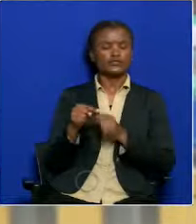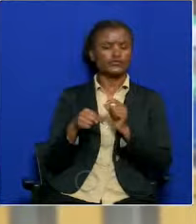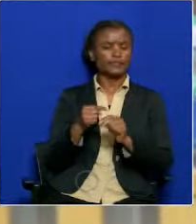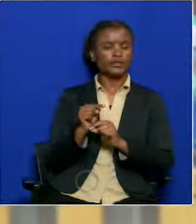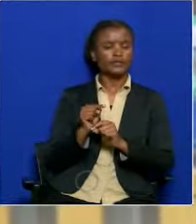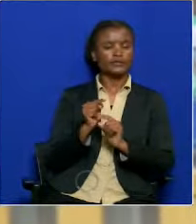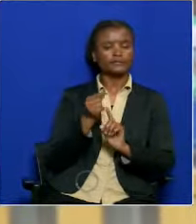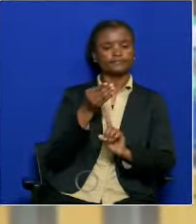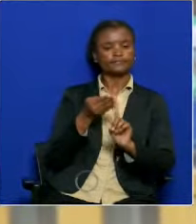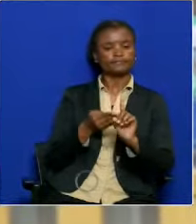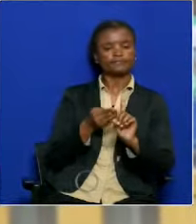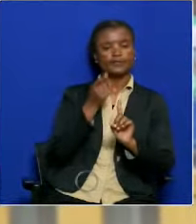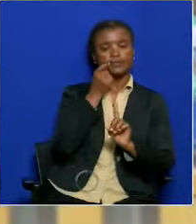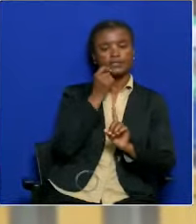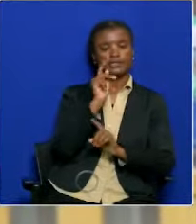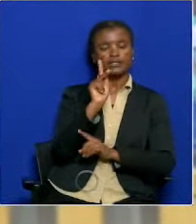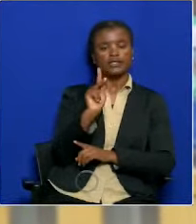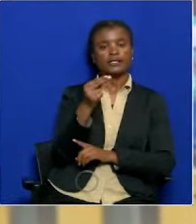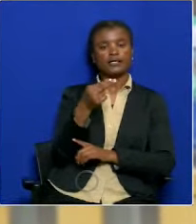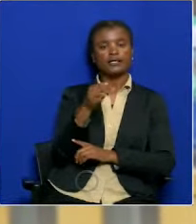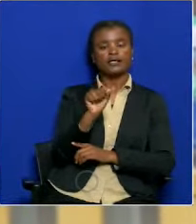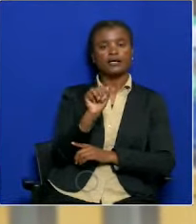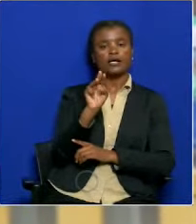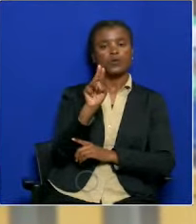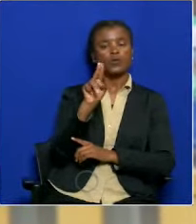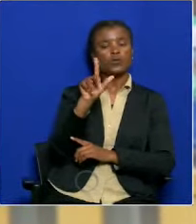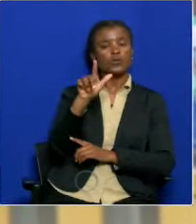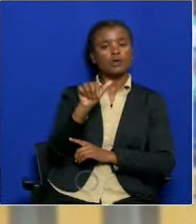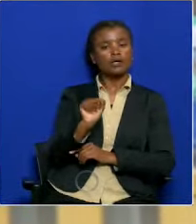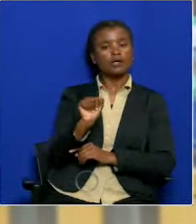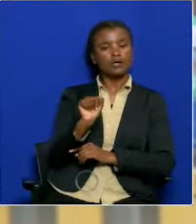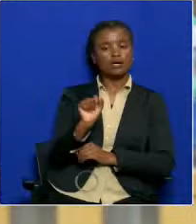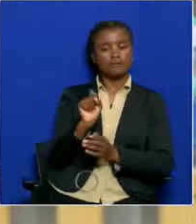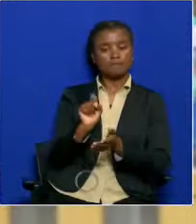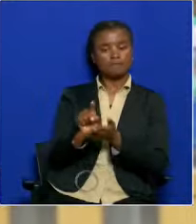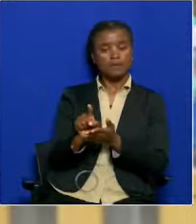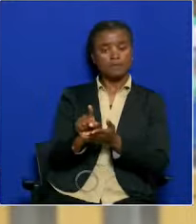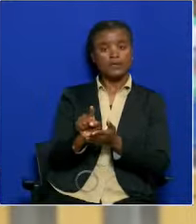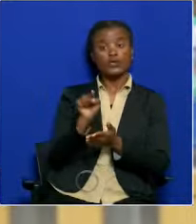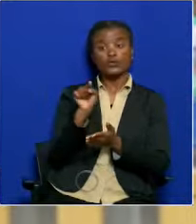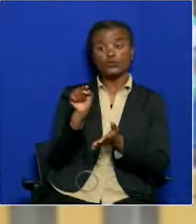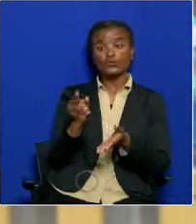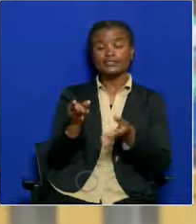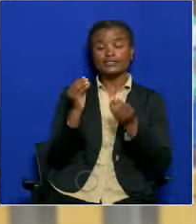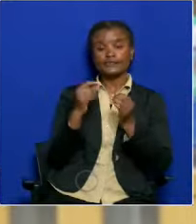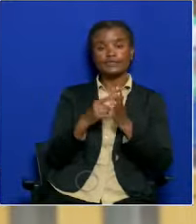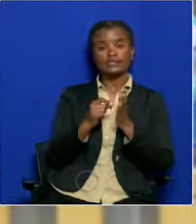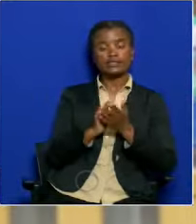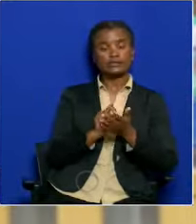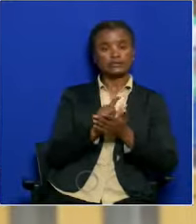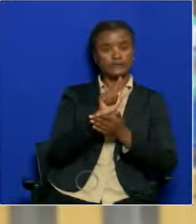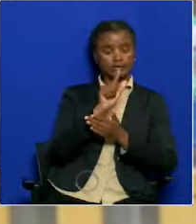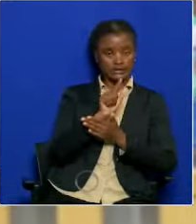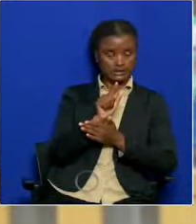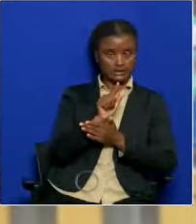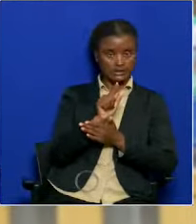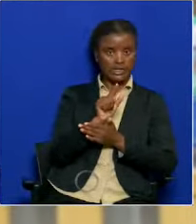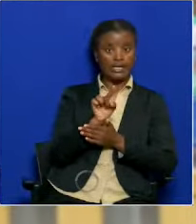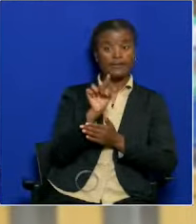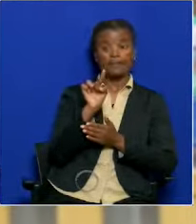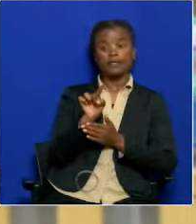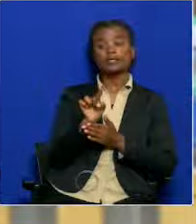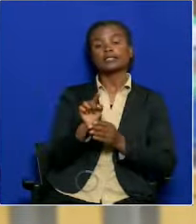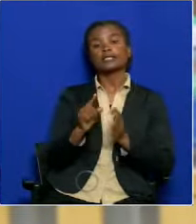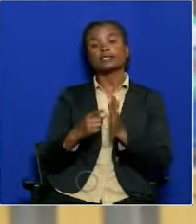in, it comes to you on the 17th, and then on the 18th you receive payment. And